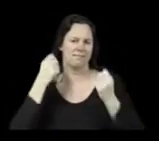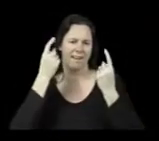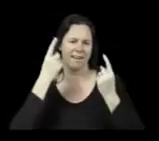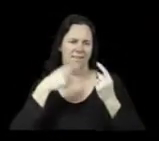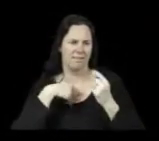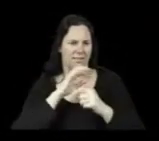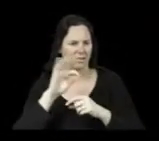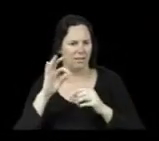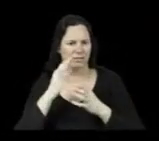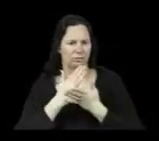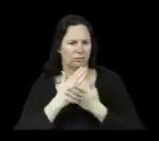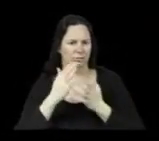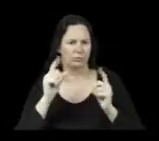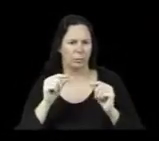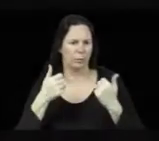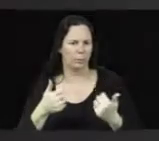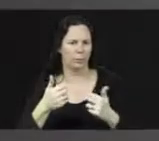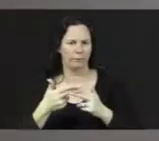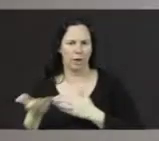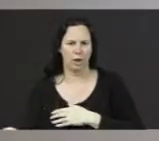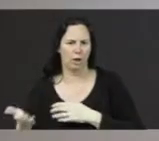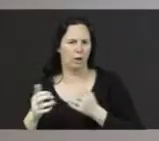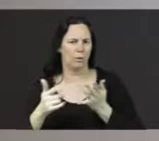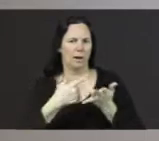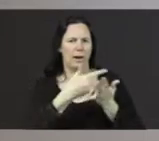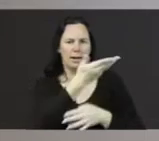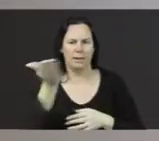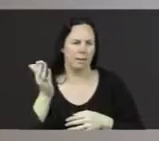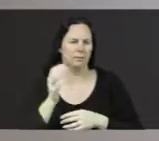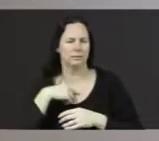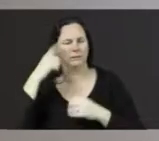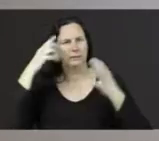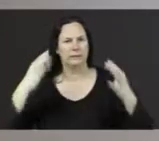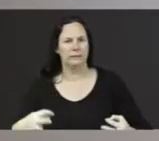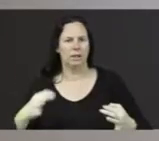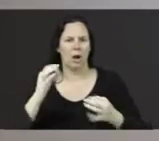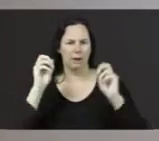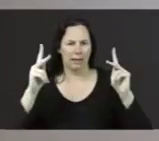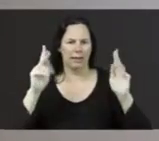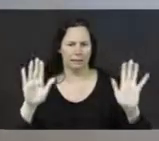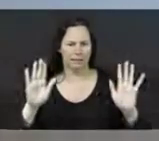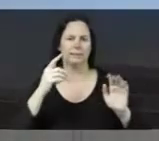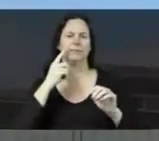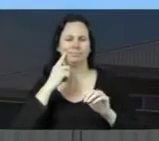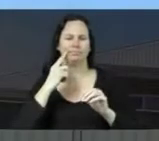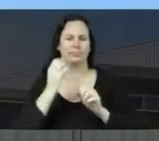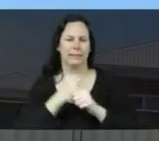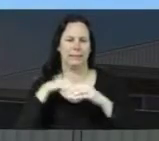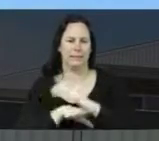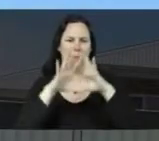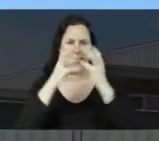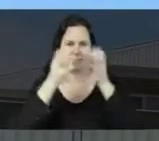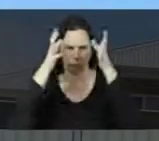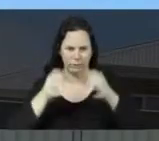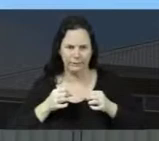anybody else. So I decided, okay, let's just get into everything autism, and I read every